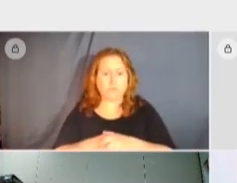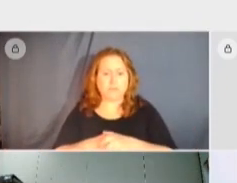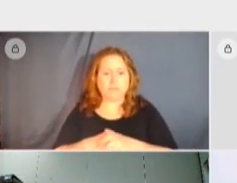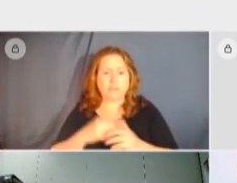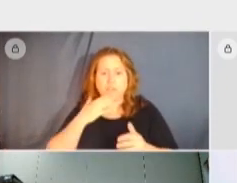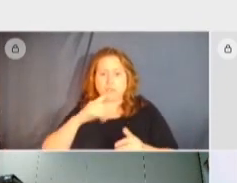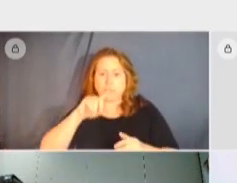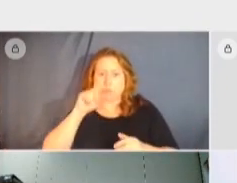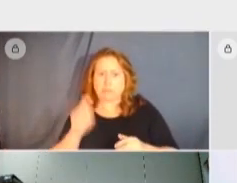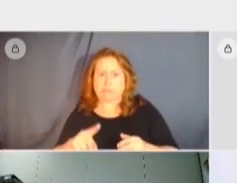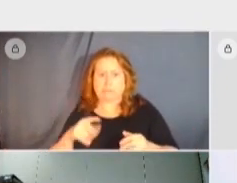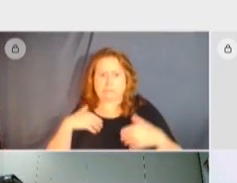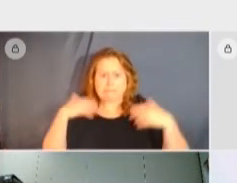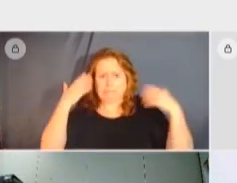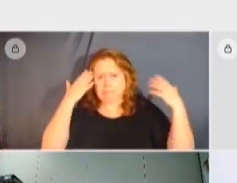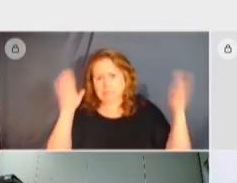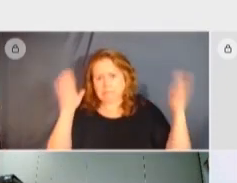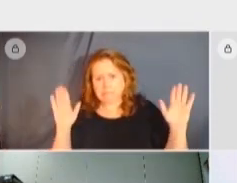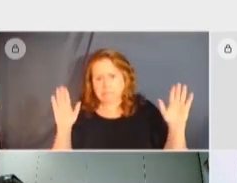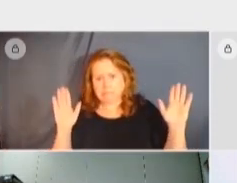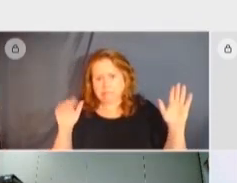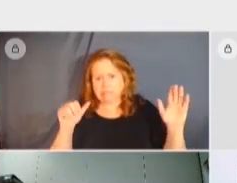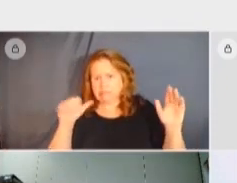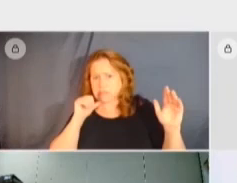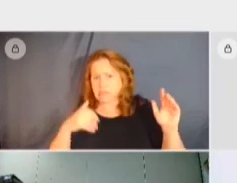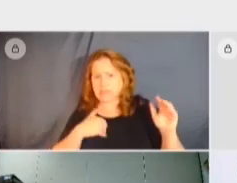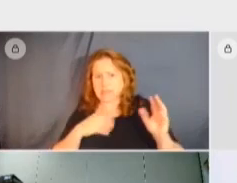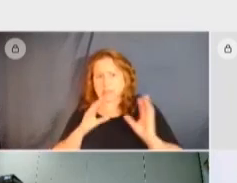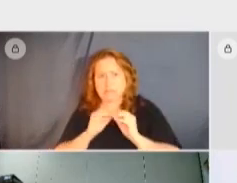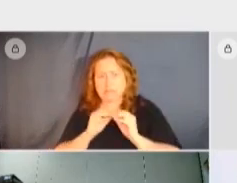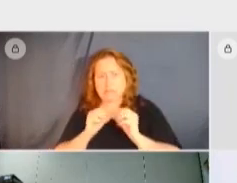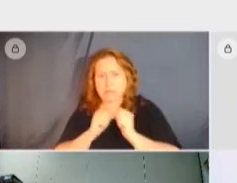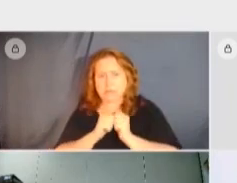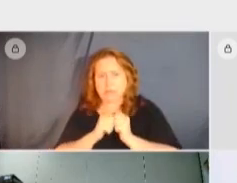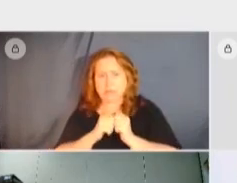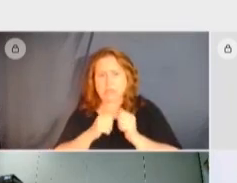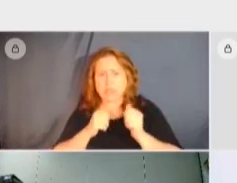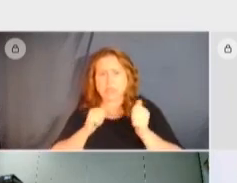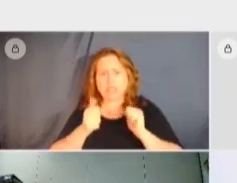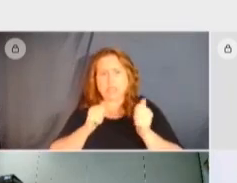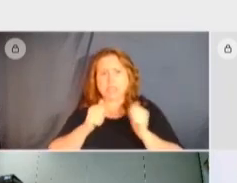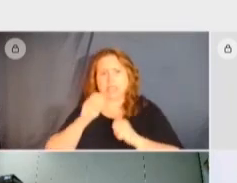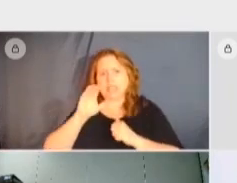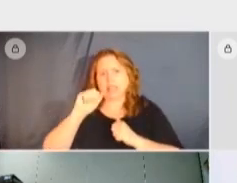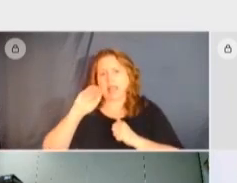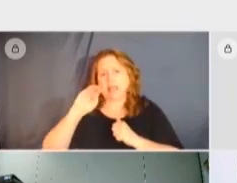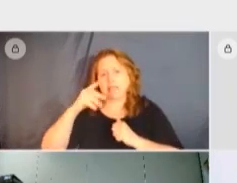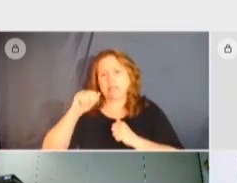I don't believe a meeting was set for the Campaign Finance Board before the other two commissioners got off. So I